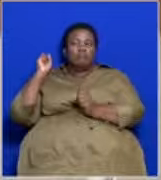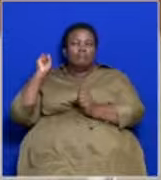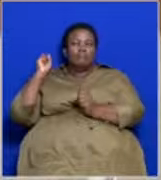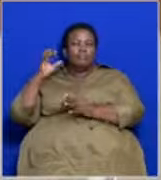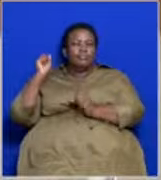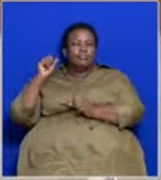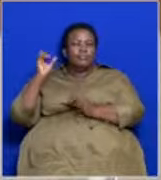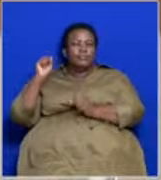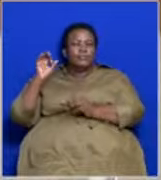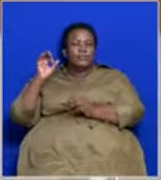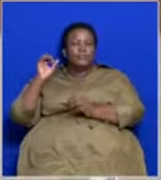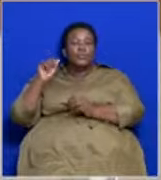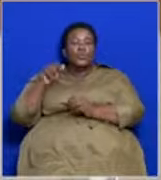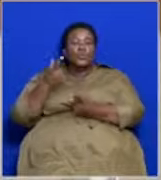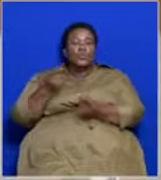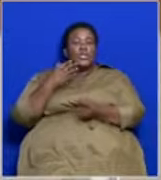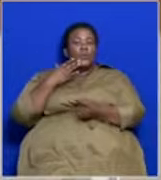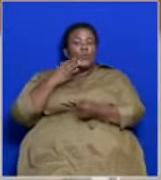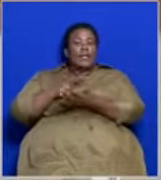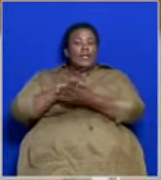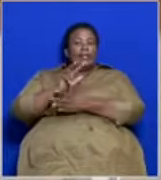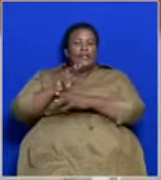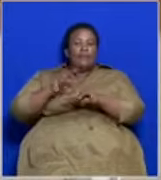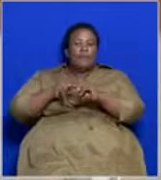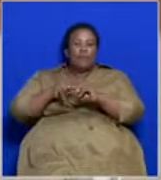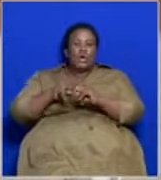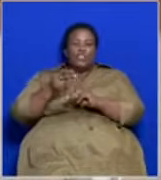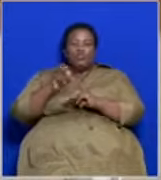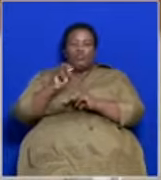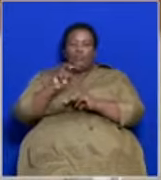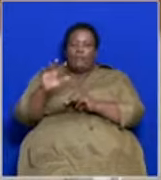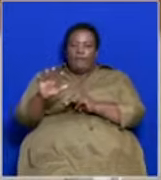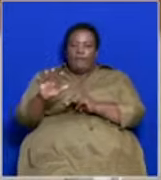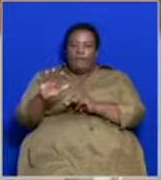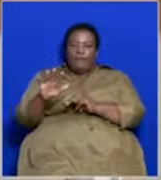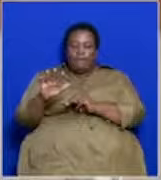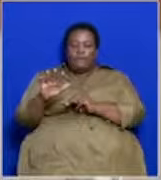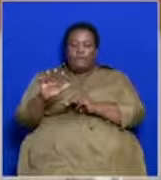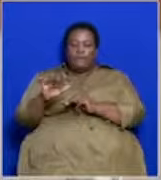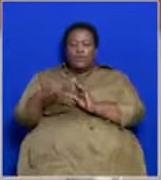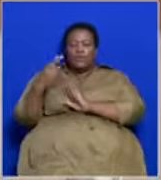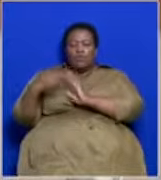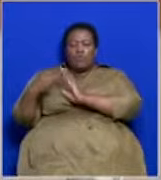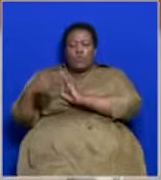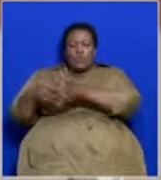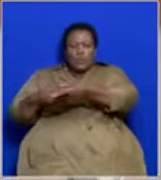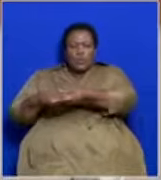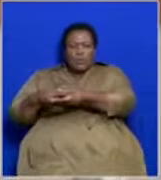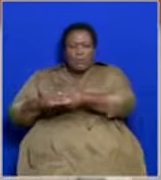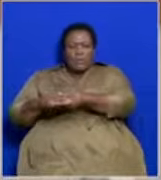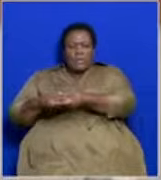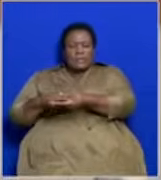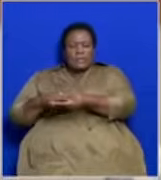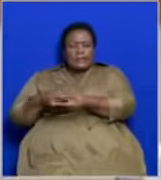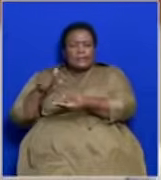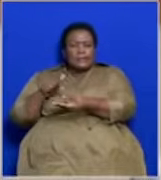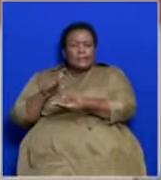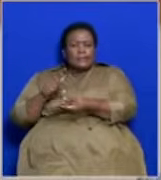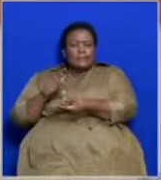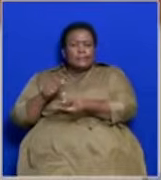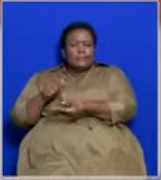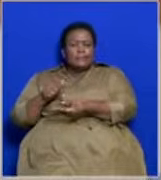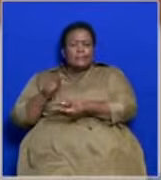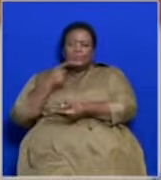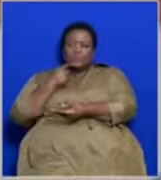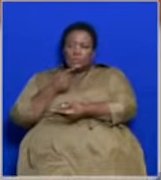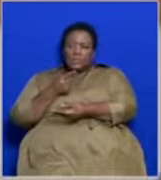18th of February 2025. And on a reading of that document, it would seem to suggest that it's